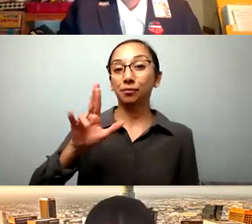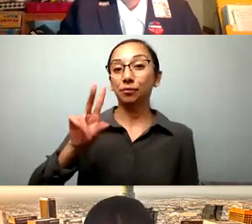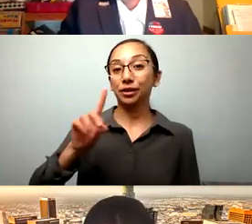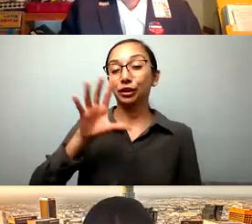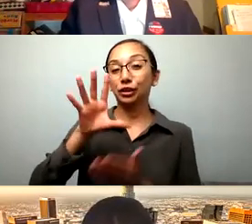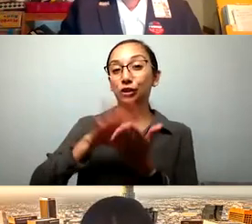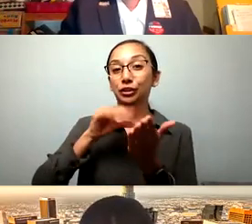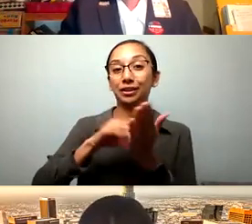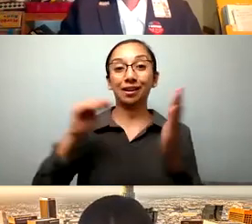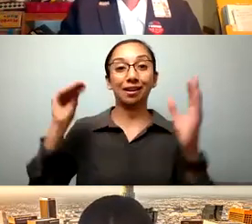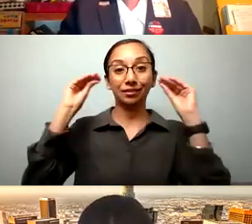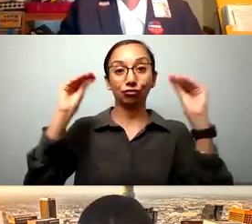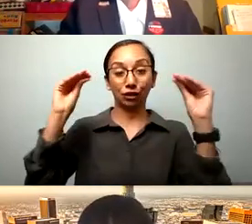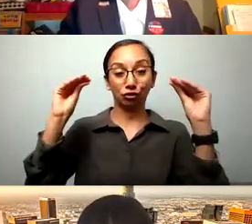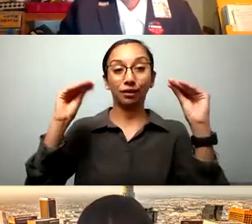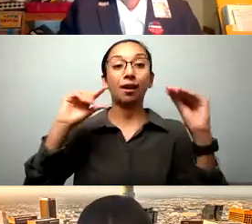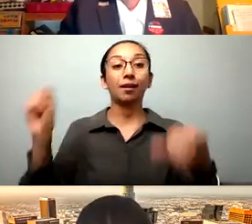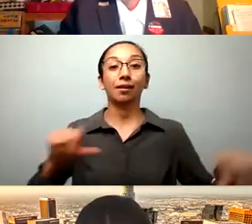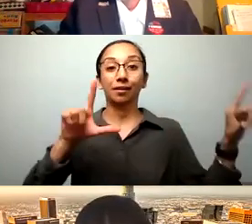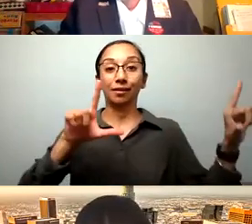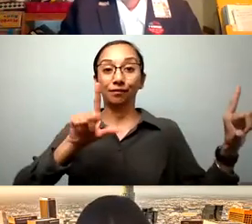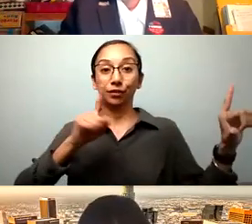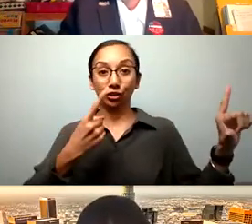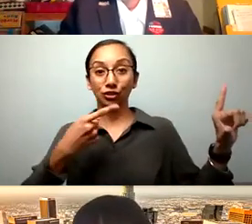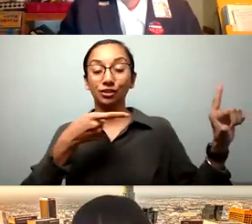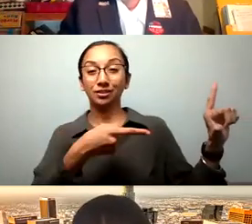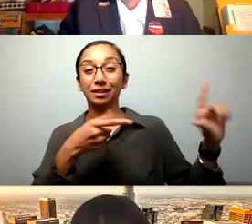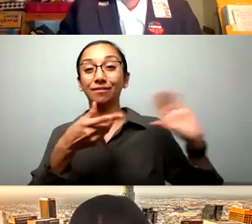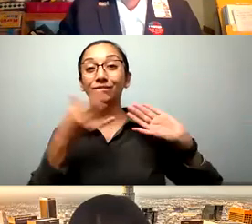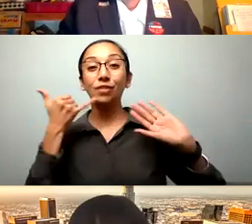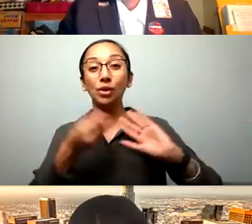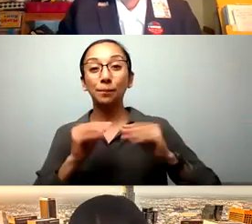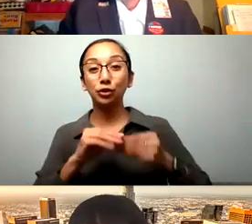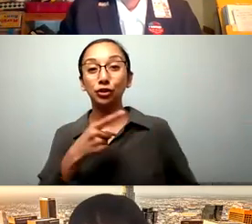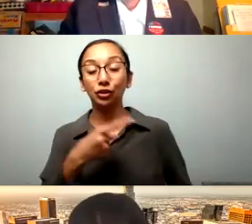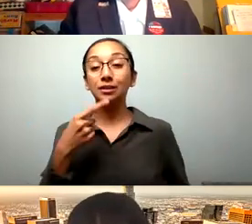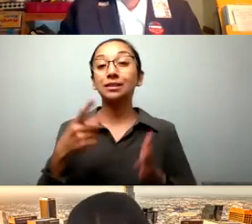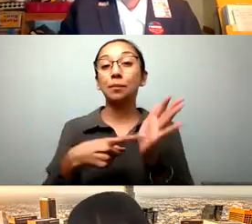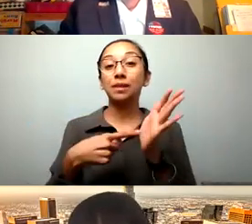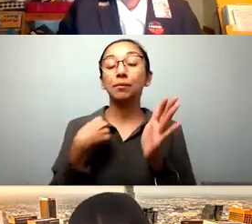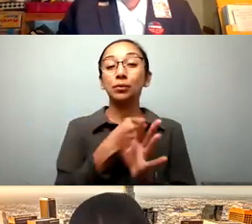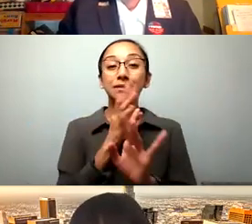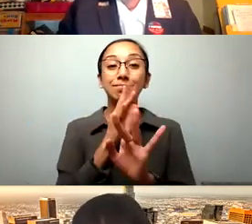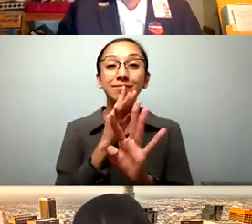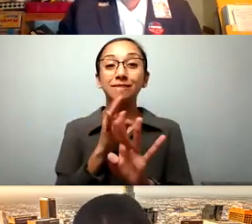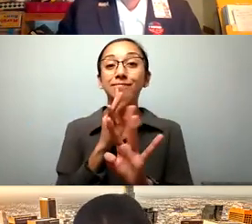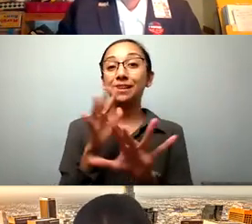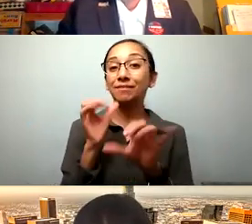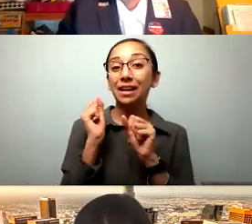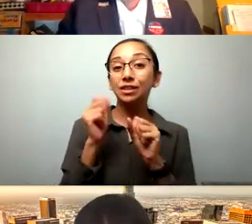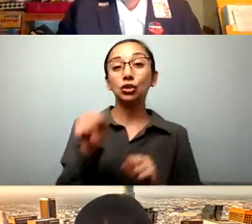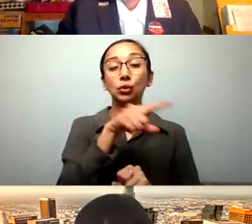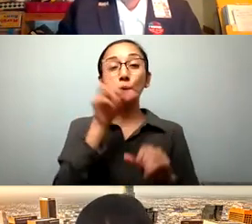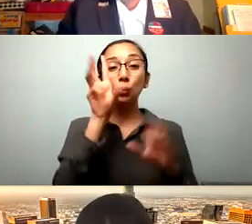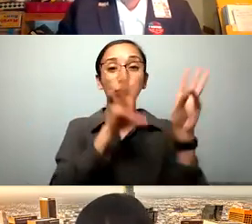put this up first because this is the number, and sometimes when we're speaking, we might speak fast and you might worry that you